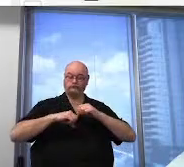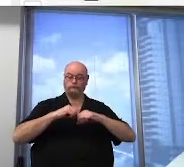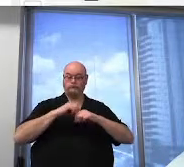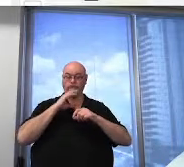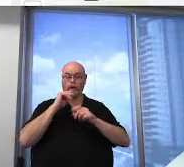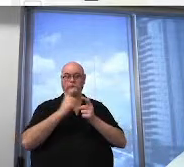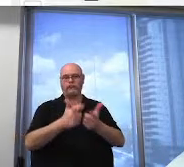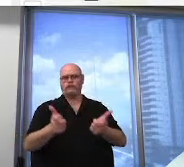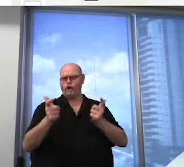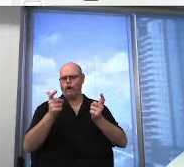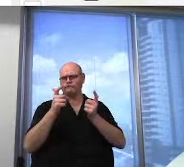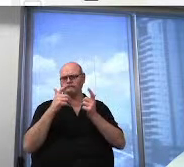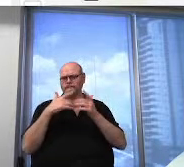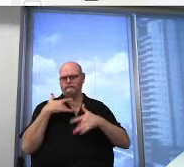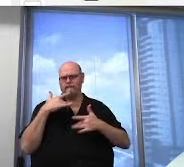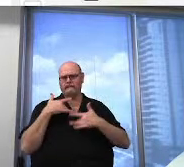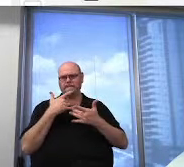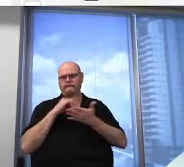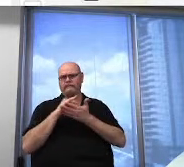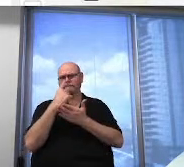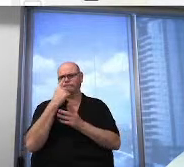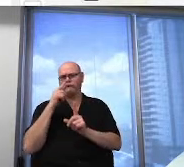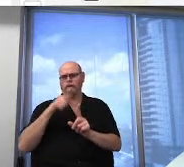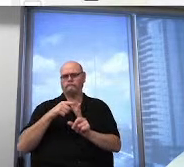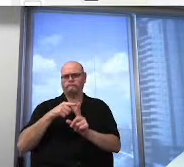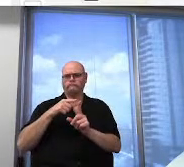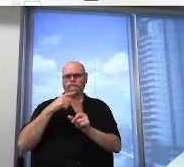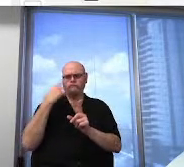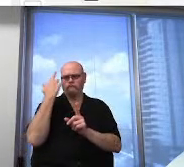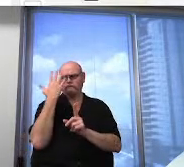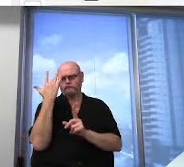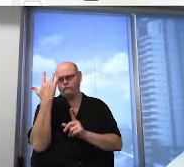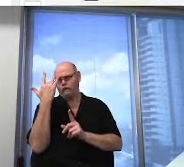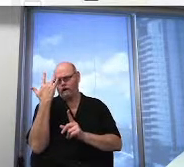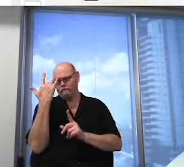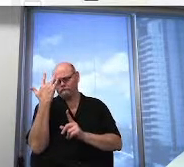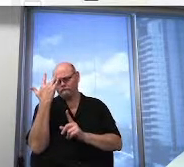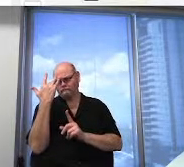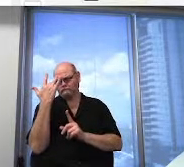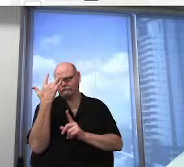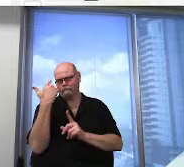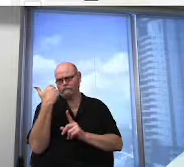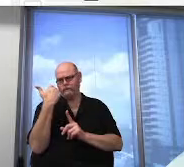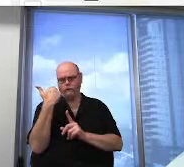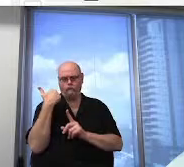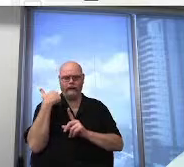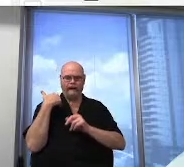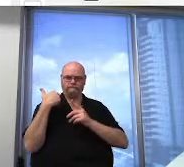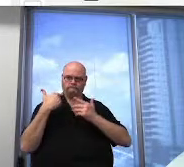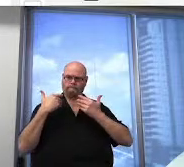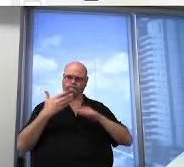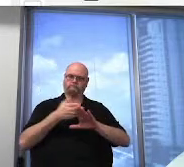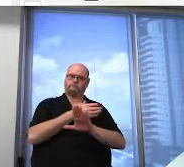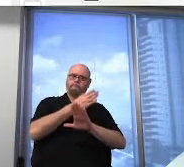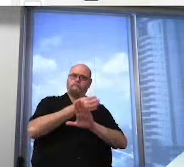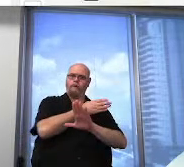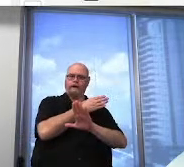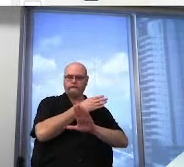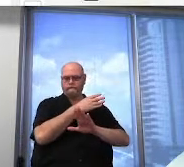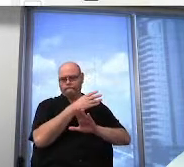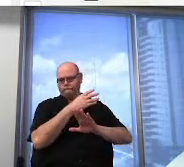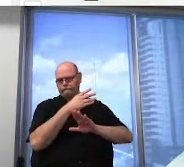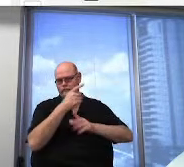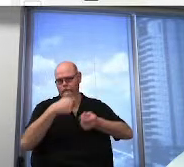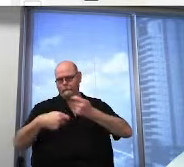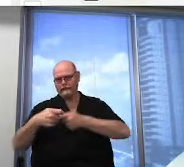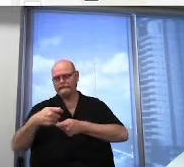about large-scale events, and that's basically one of the main drivers for ensuring we have proactive replacements, which allows